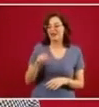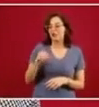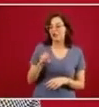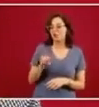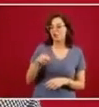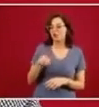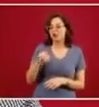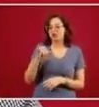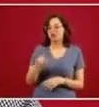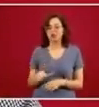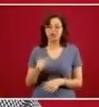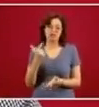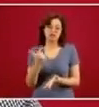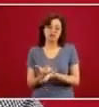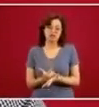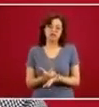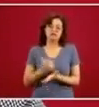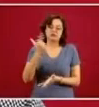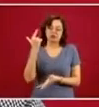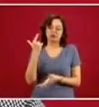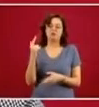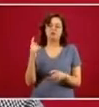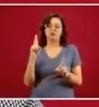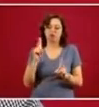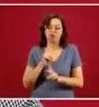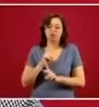by the virus.